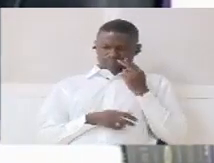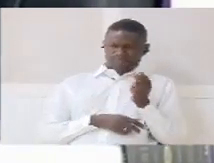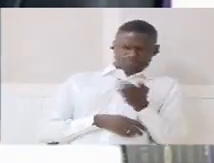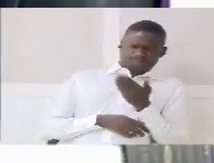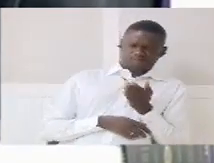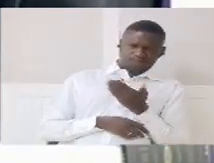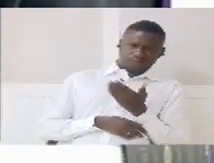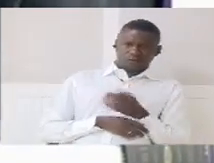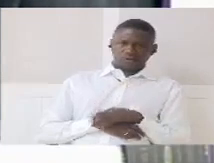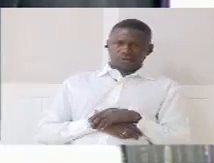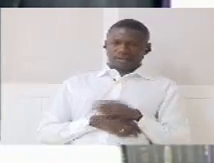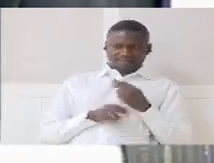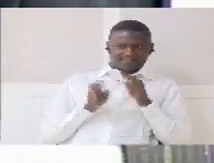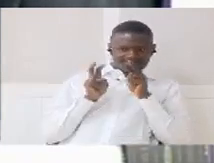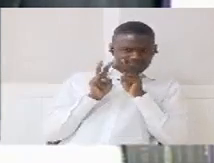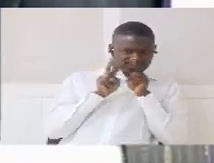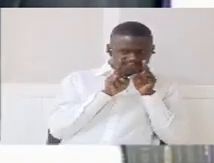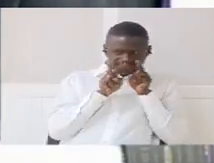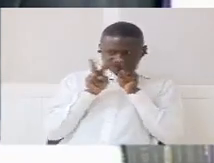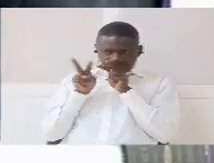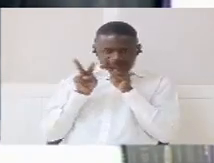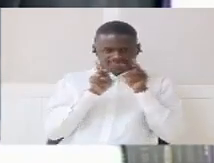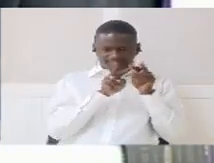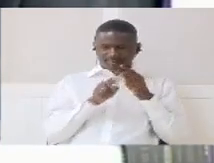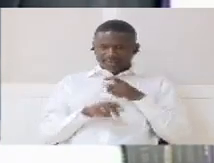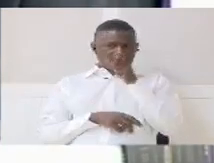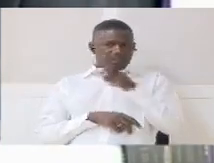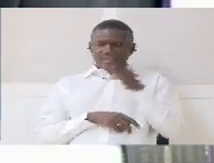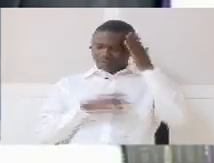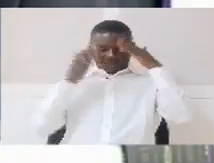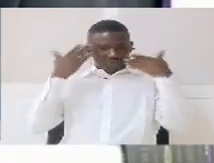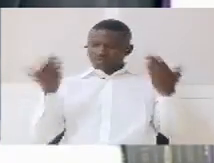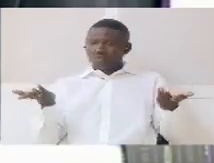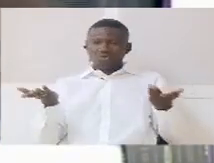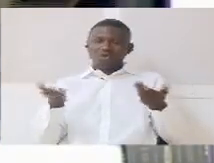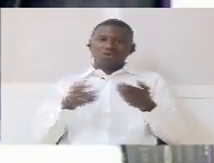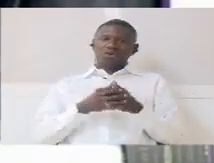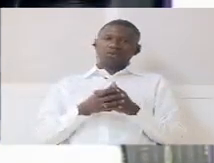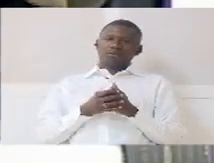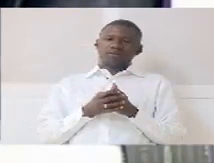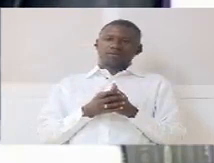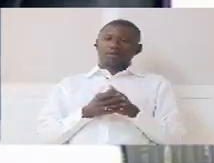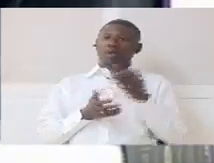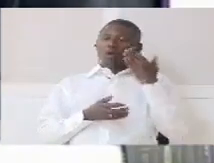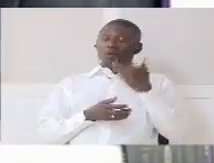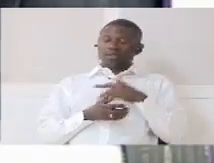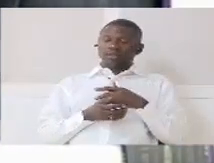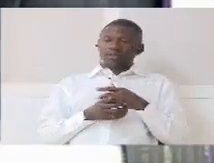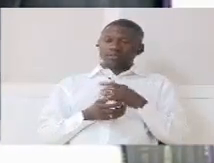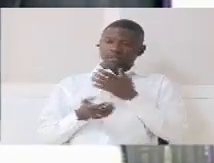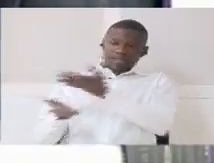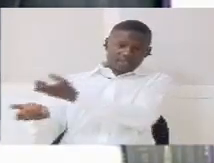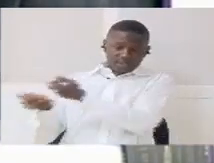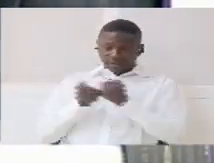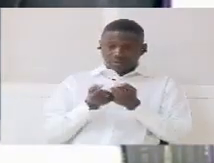signaled to each other. They were monitor kam. And they were monitoring him. Ama kalamt. And he was unaware. So bira tata kama na purka dunang